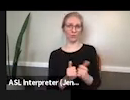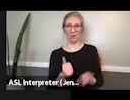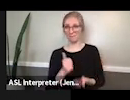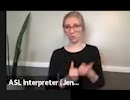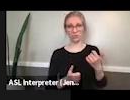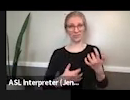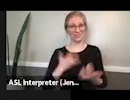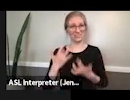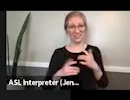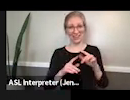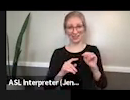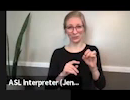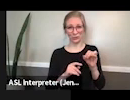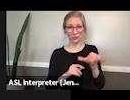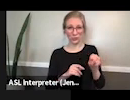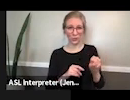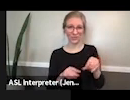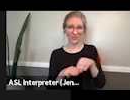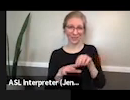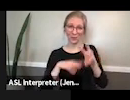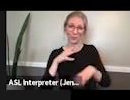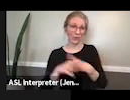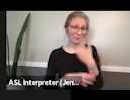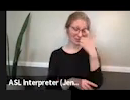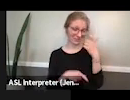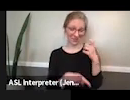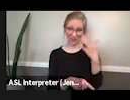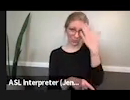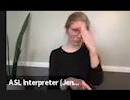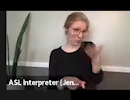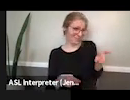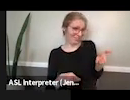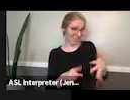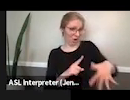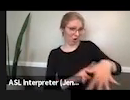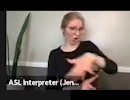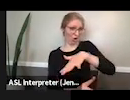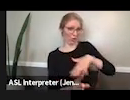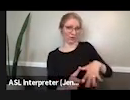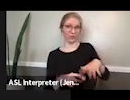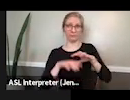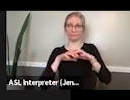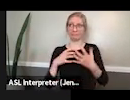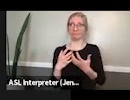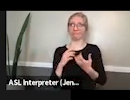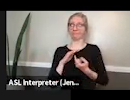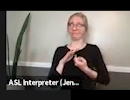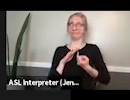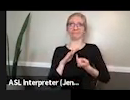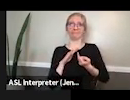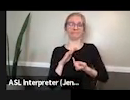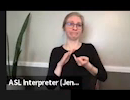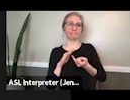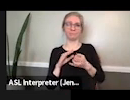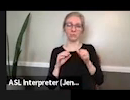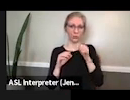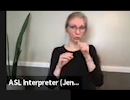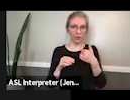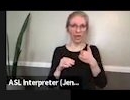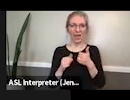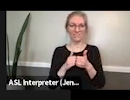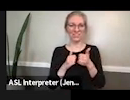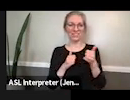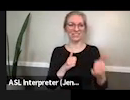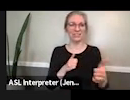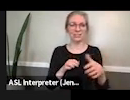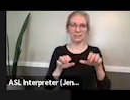they're not aware they're there in their personal space. They're bubbled in and they don't have that distance ability to reach